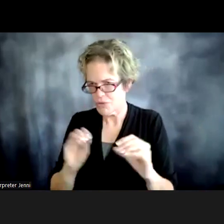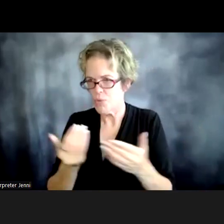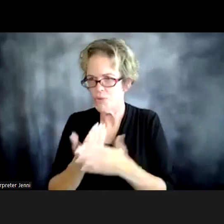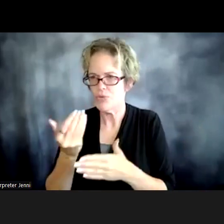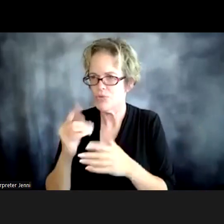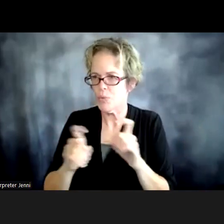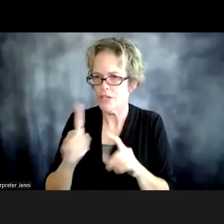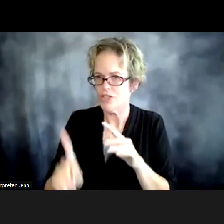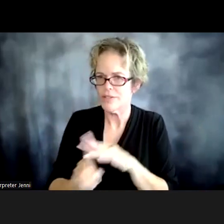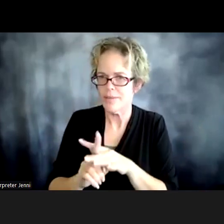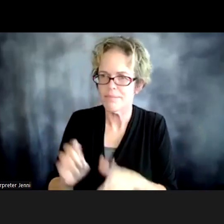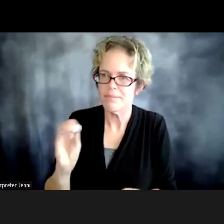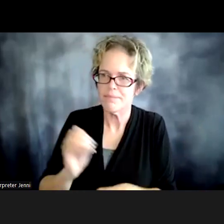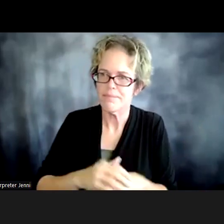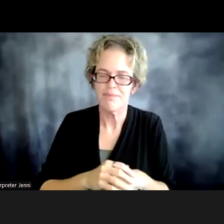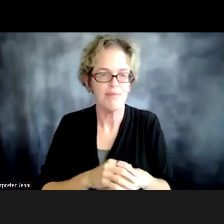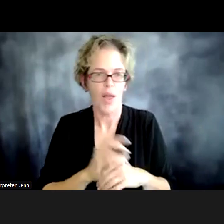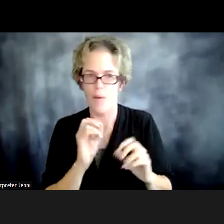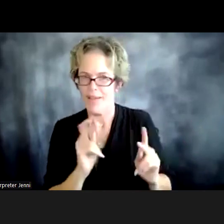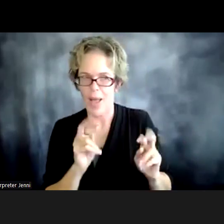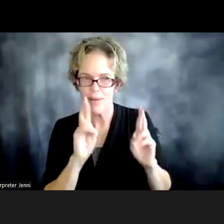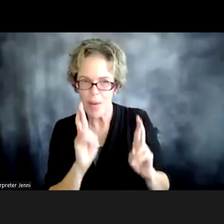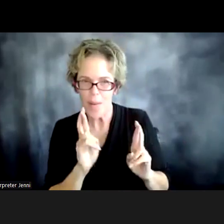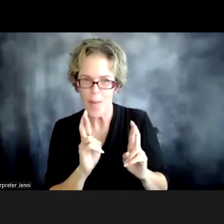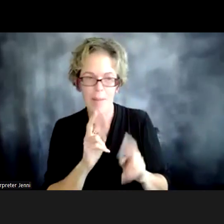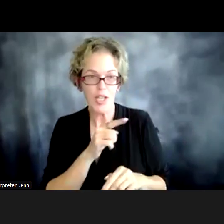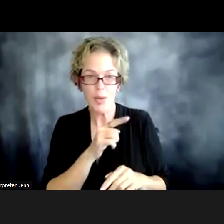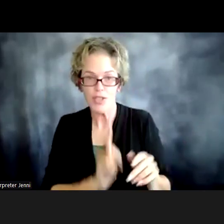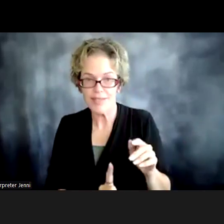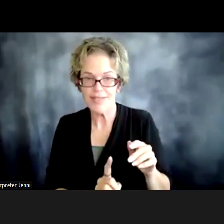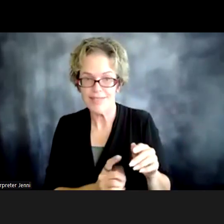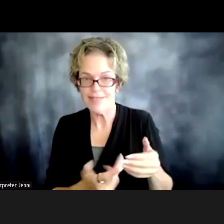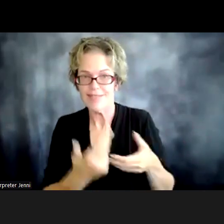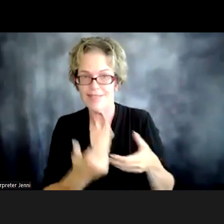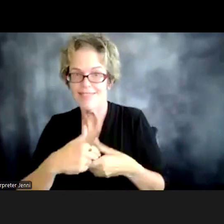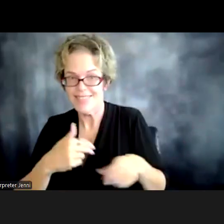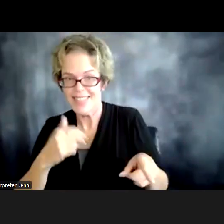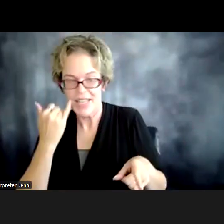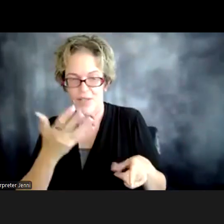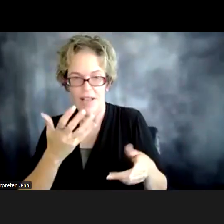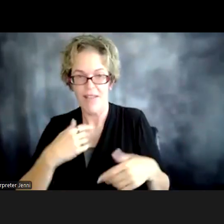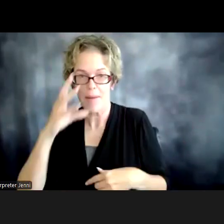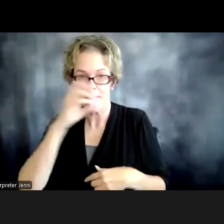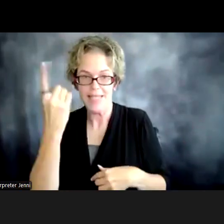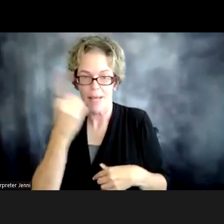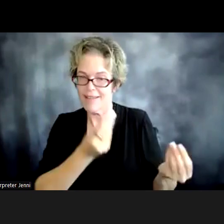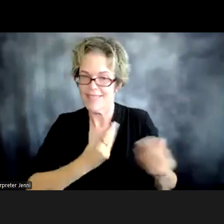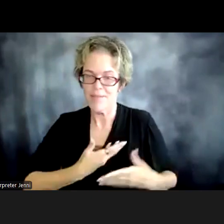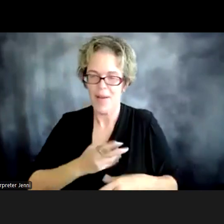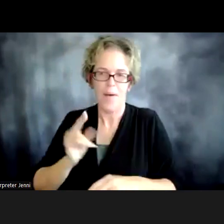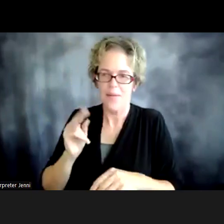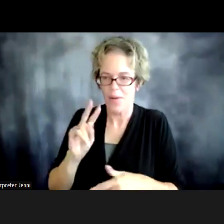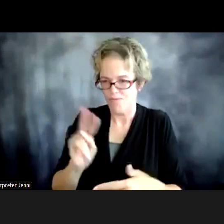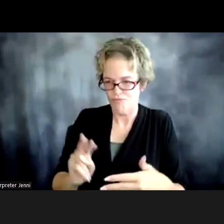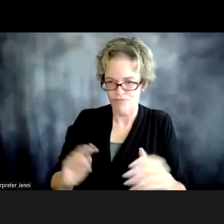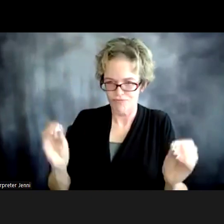Okay. I was gonna say, I was hoping you would just hop in there if I missed something. Yep, no, it doesn't look like